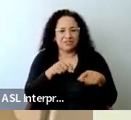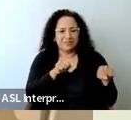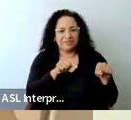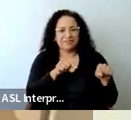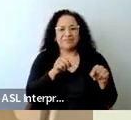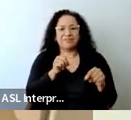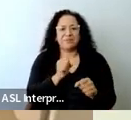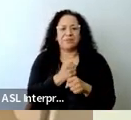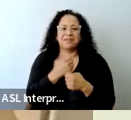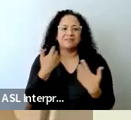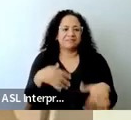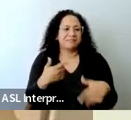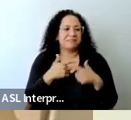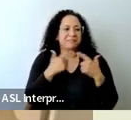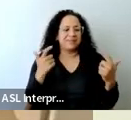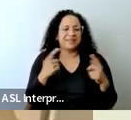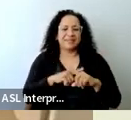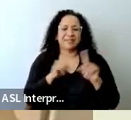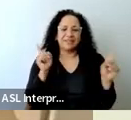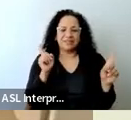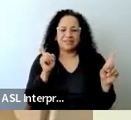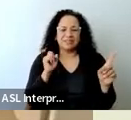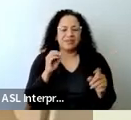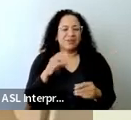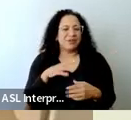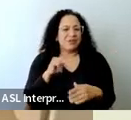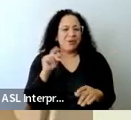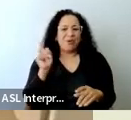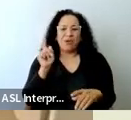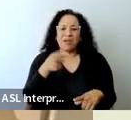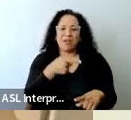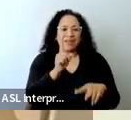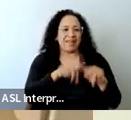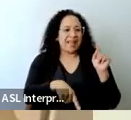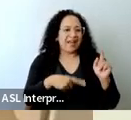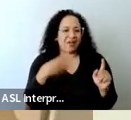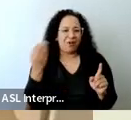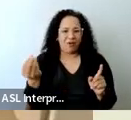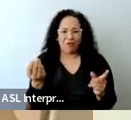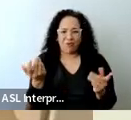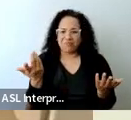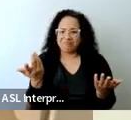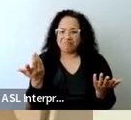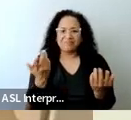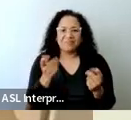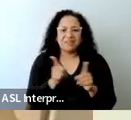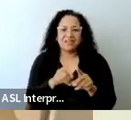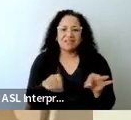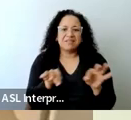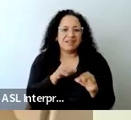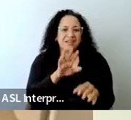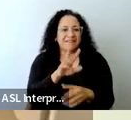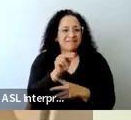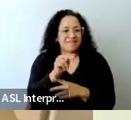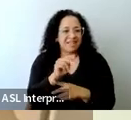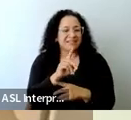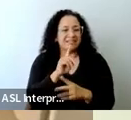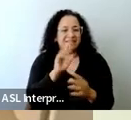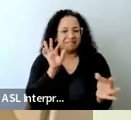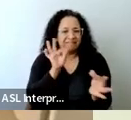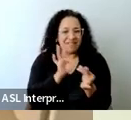made just a huge difference. So there's nowhere he can't go as long as his van